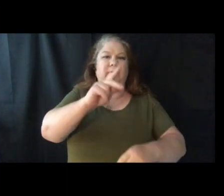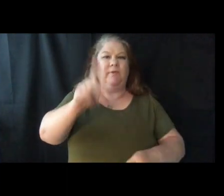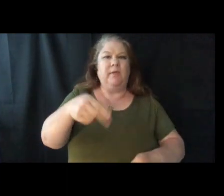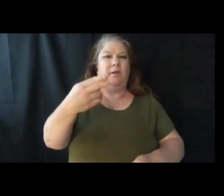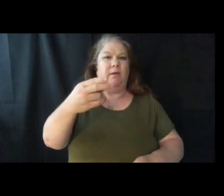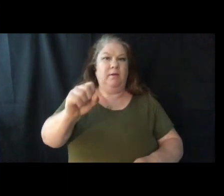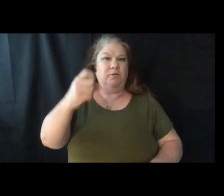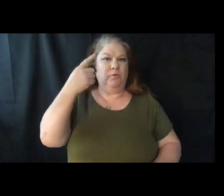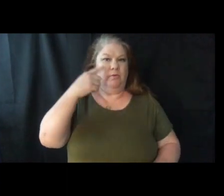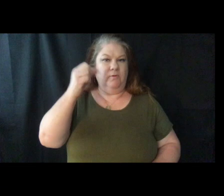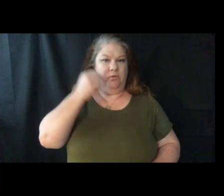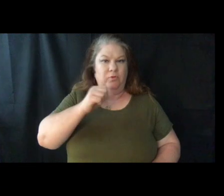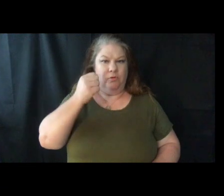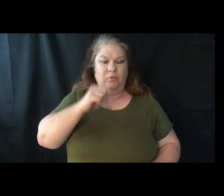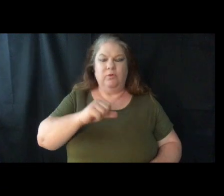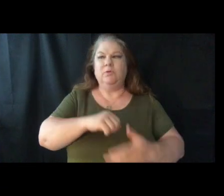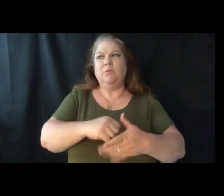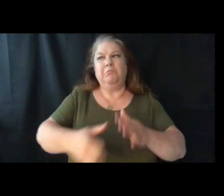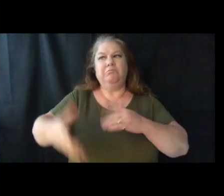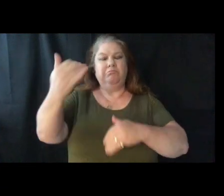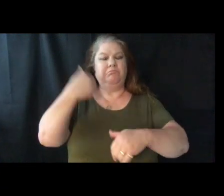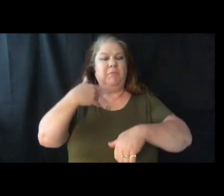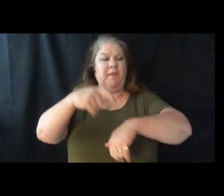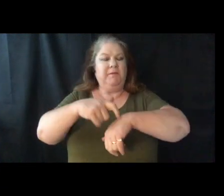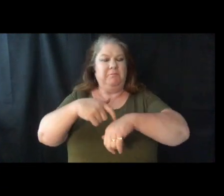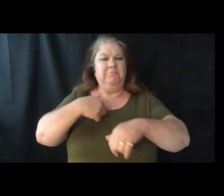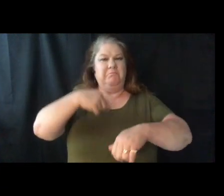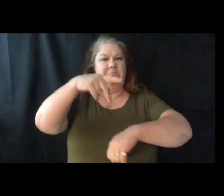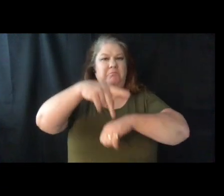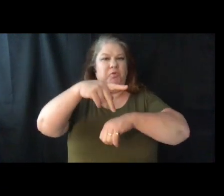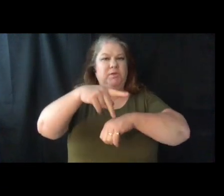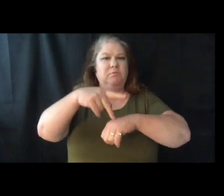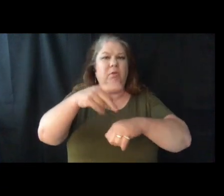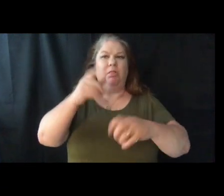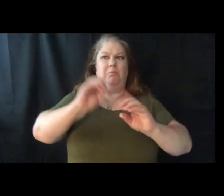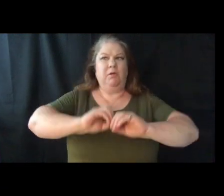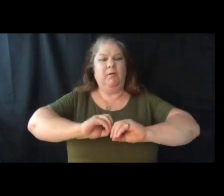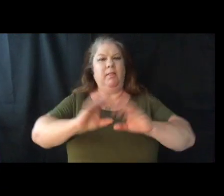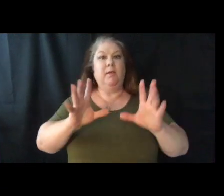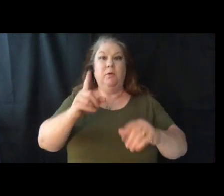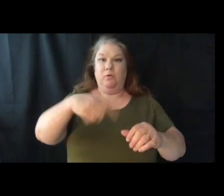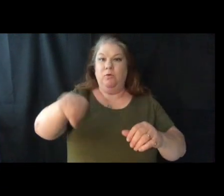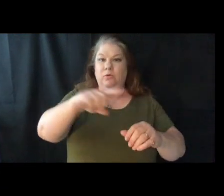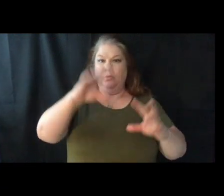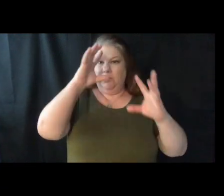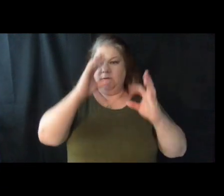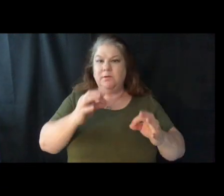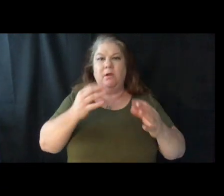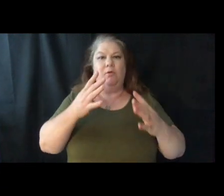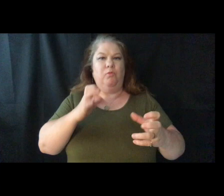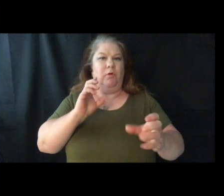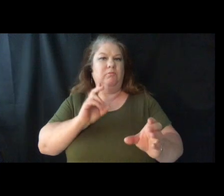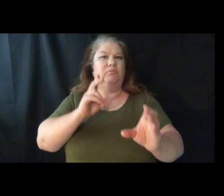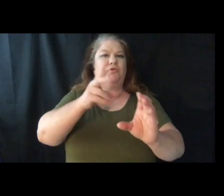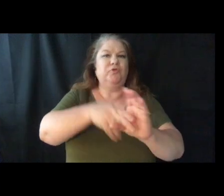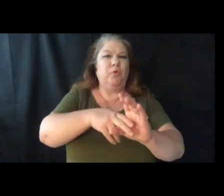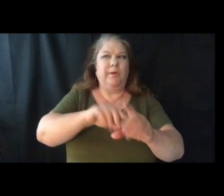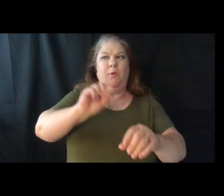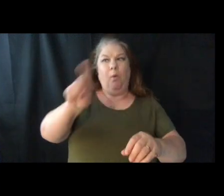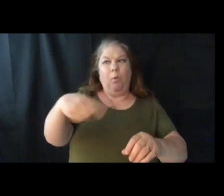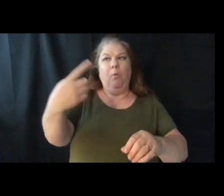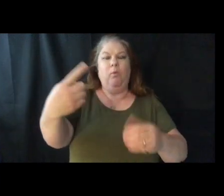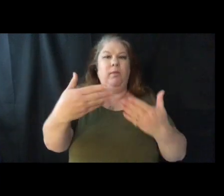attend the Philadelphia High School for Girls. At that time, as your principal, it was clear to me that you decided you wanted to be a member of